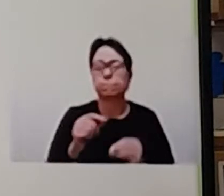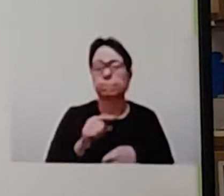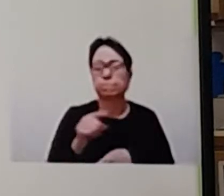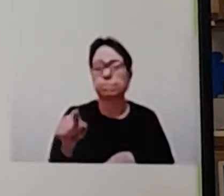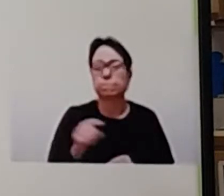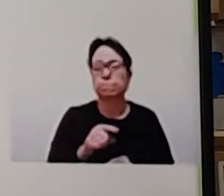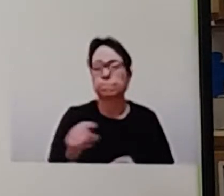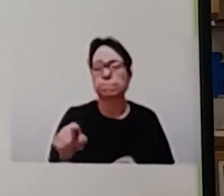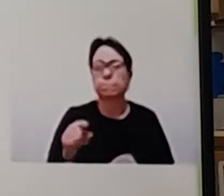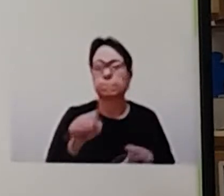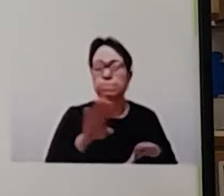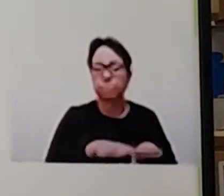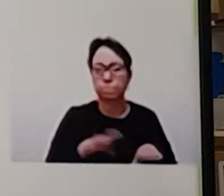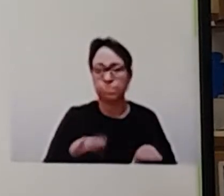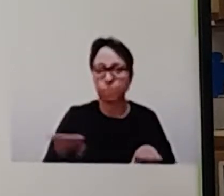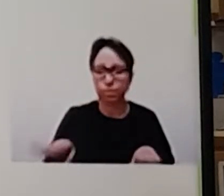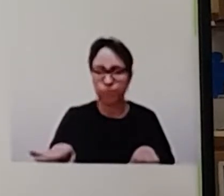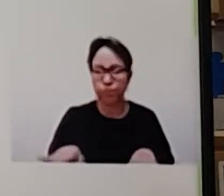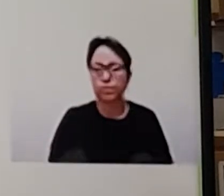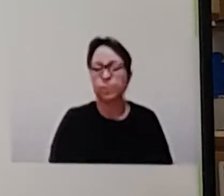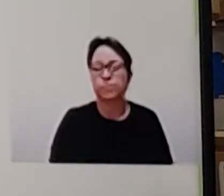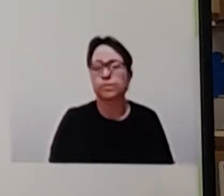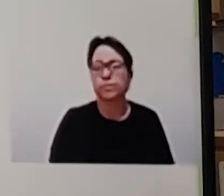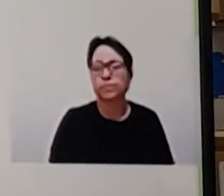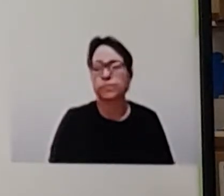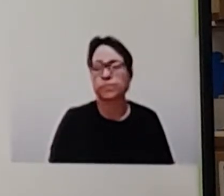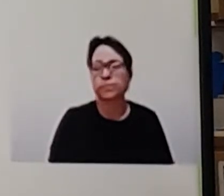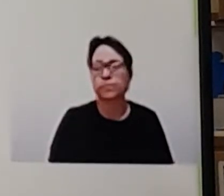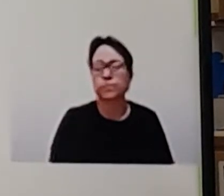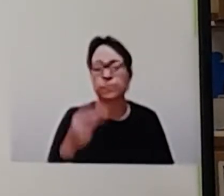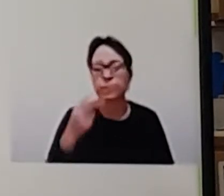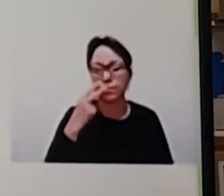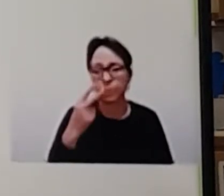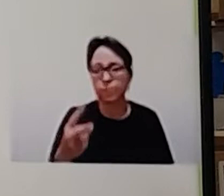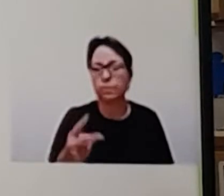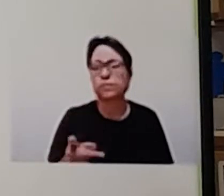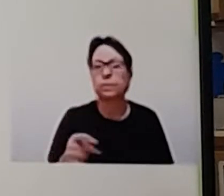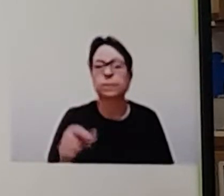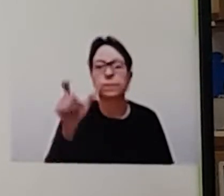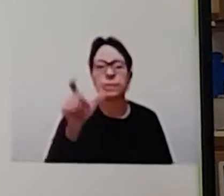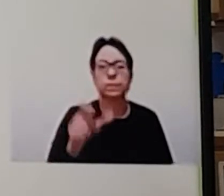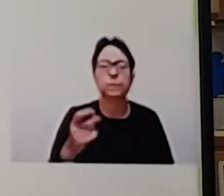user to go down from the car, and there is a ramp. And now